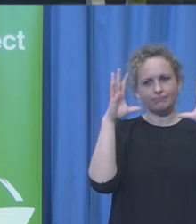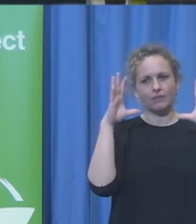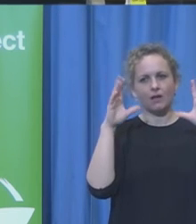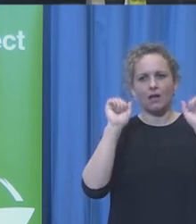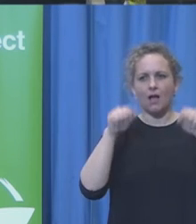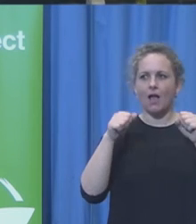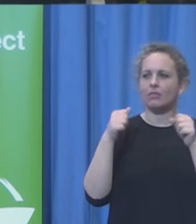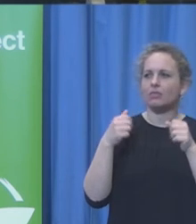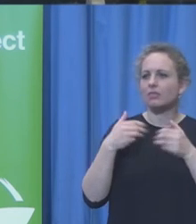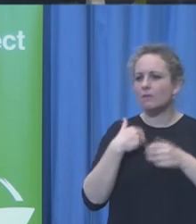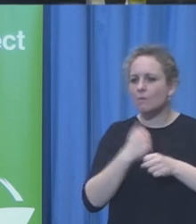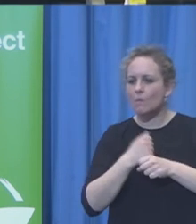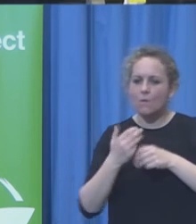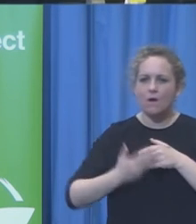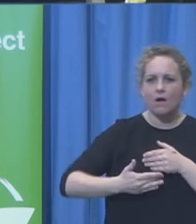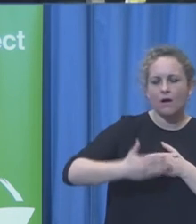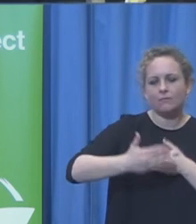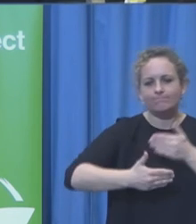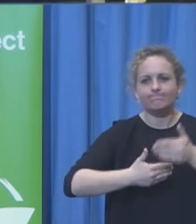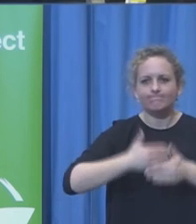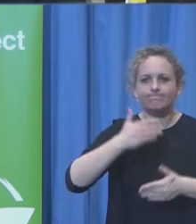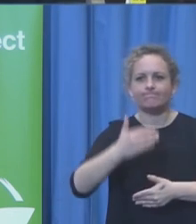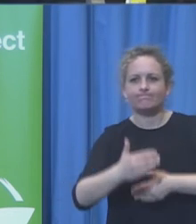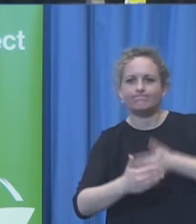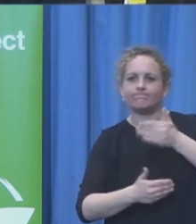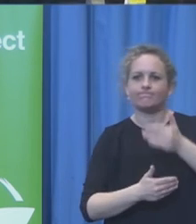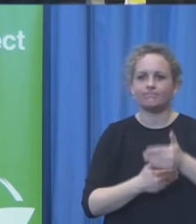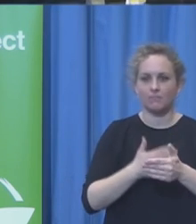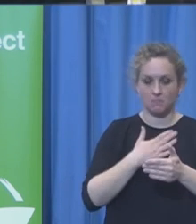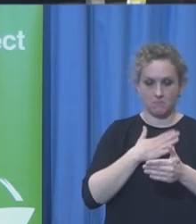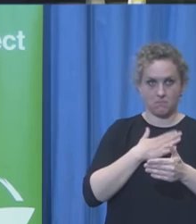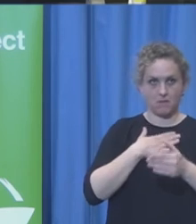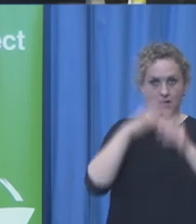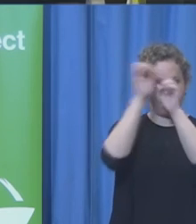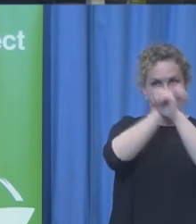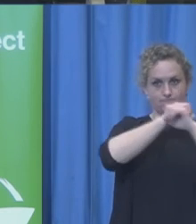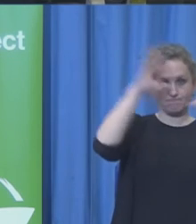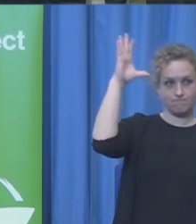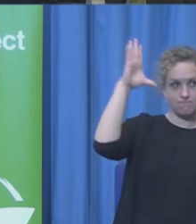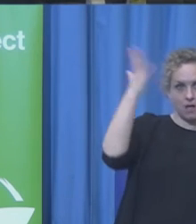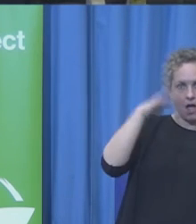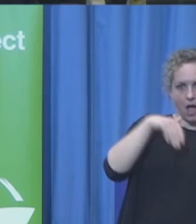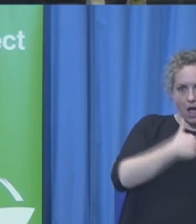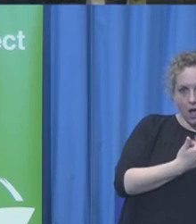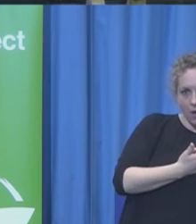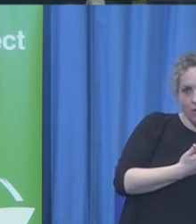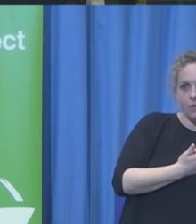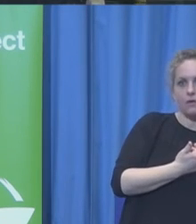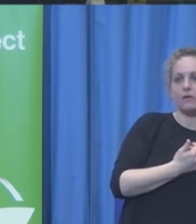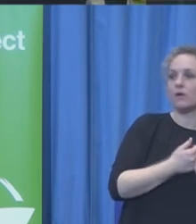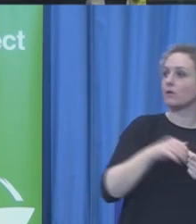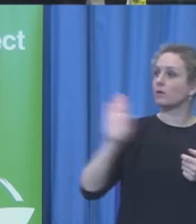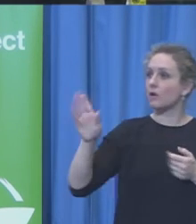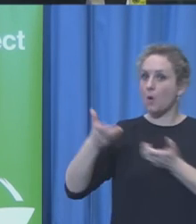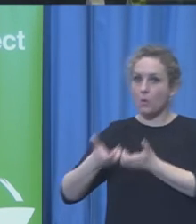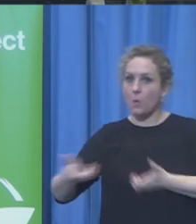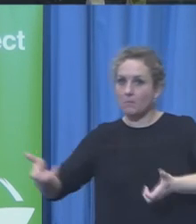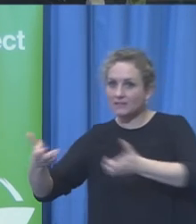brought into the process? You can, of course, talk to them. The Commission, by the way, following the better